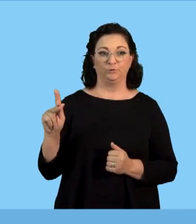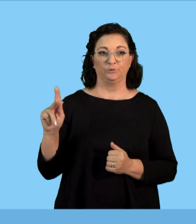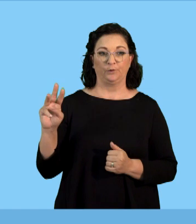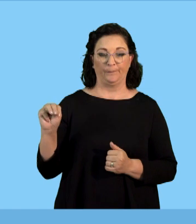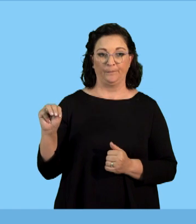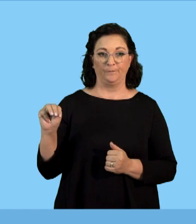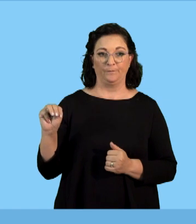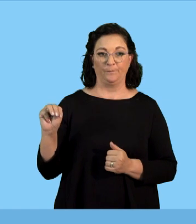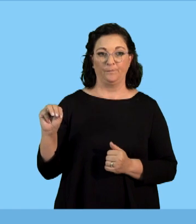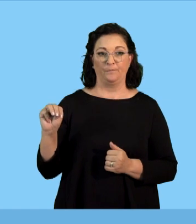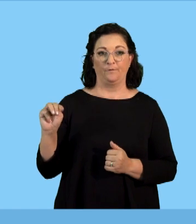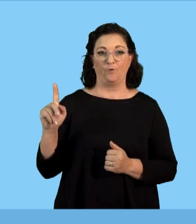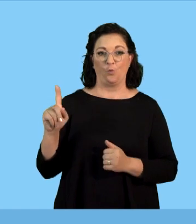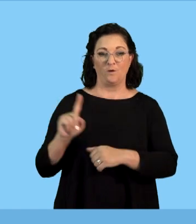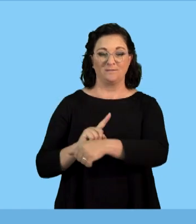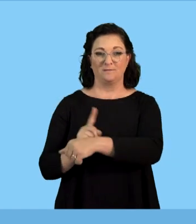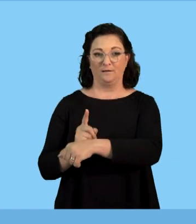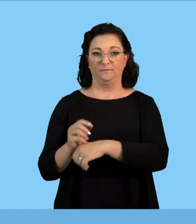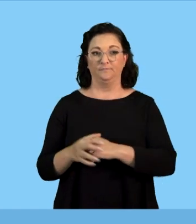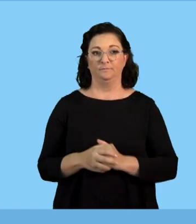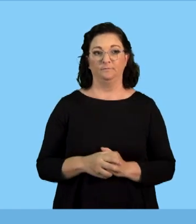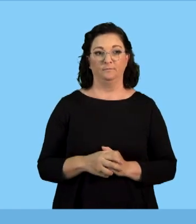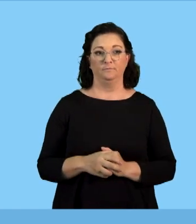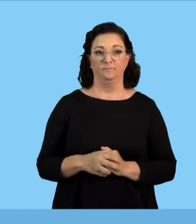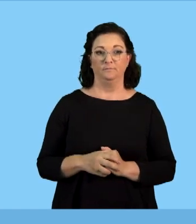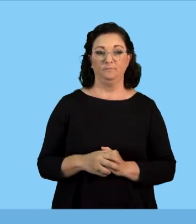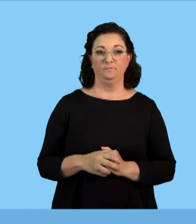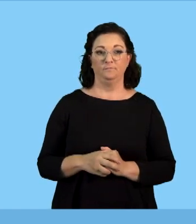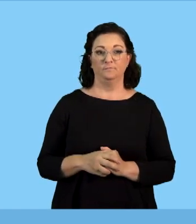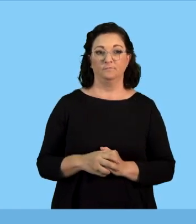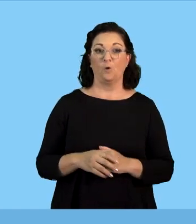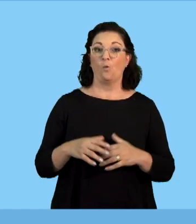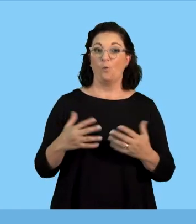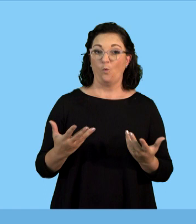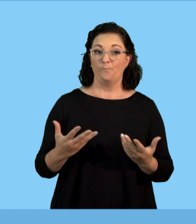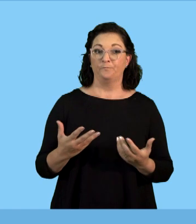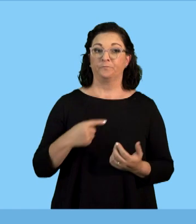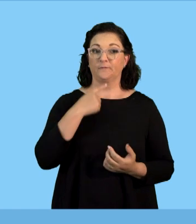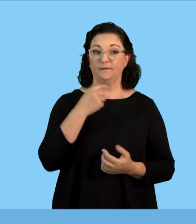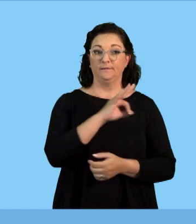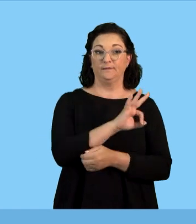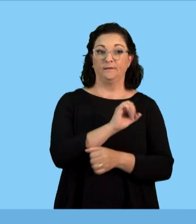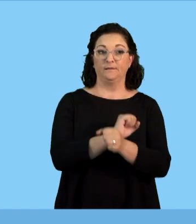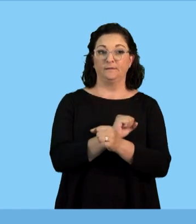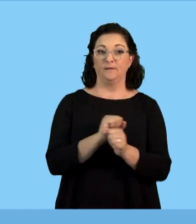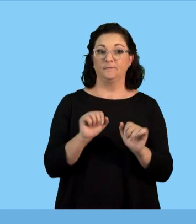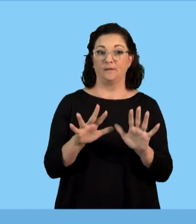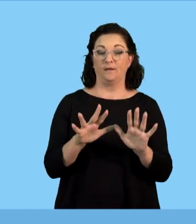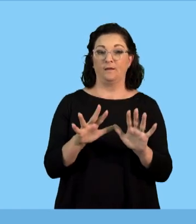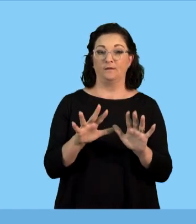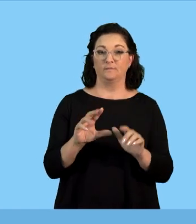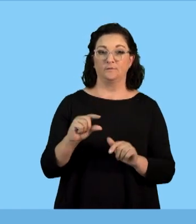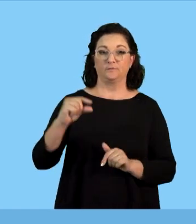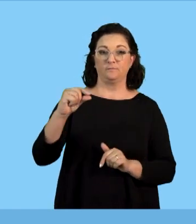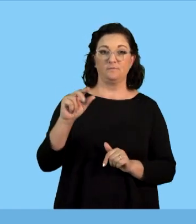300,000 kilometers per second. Or this is going to be 3 times 10 to